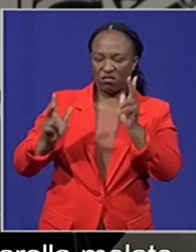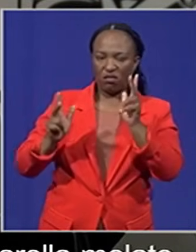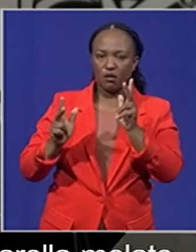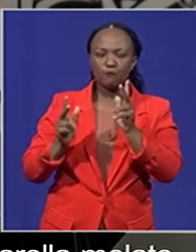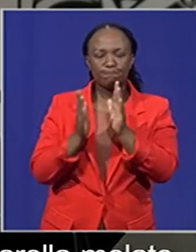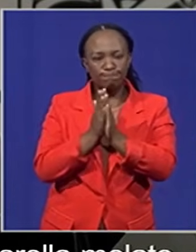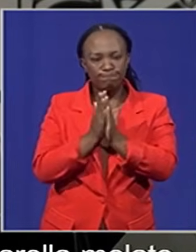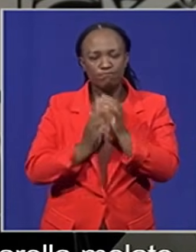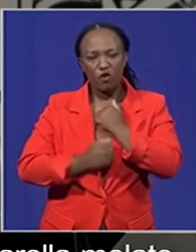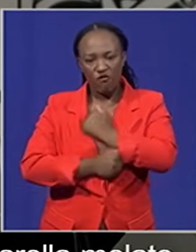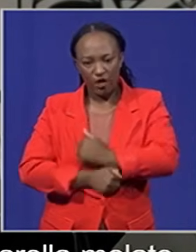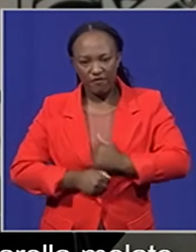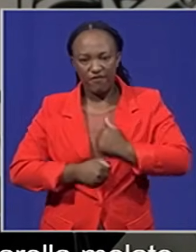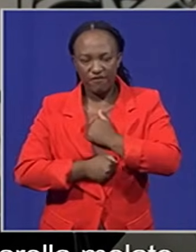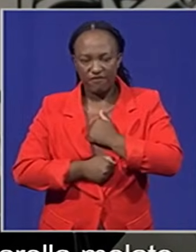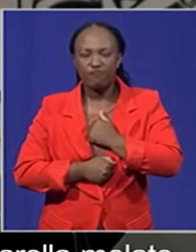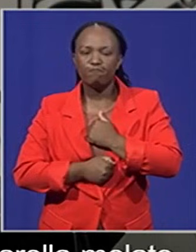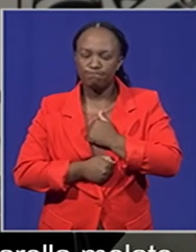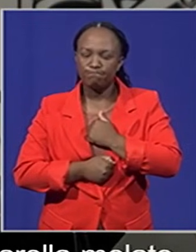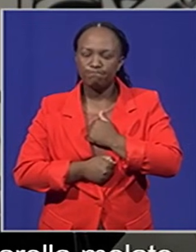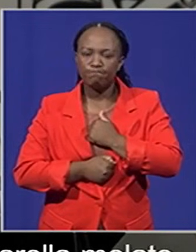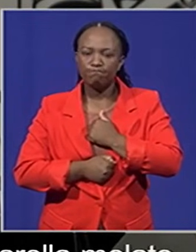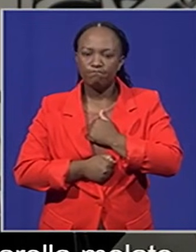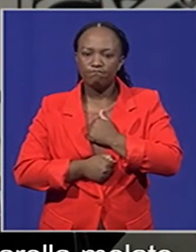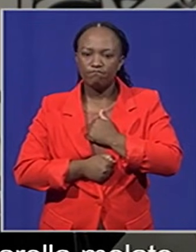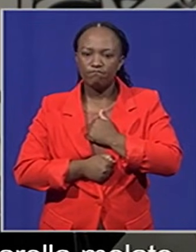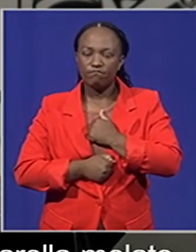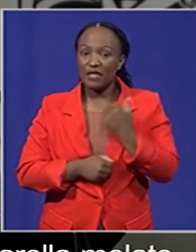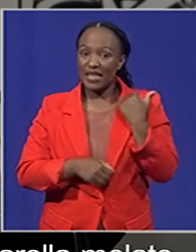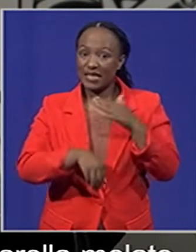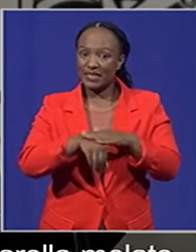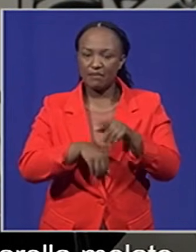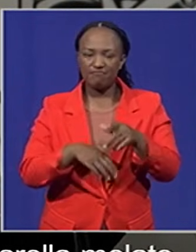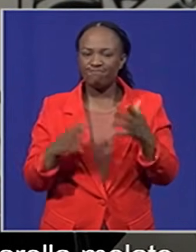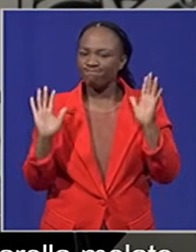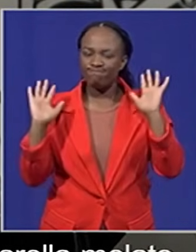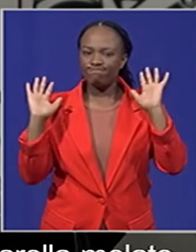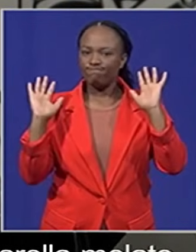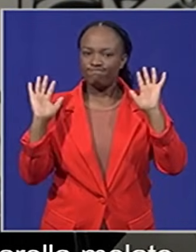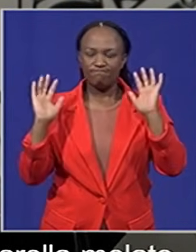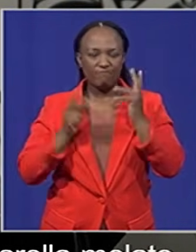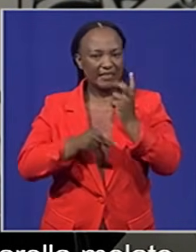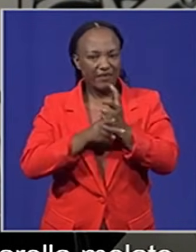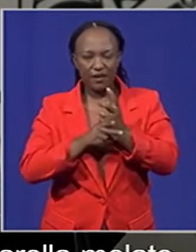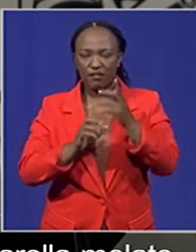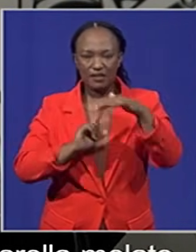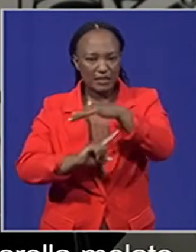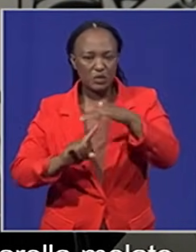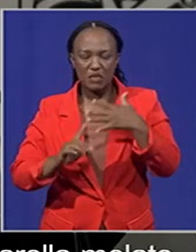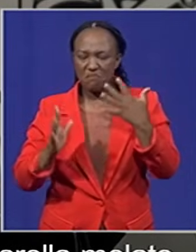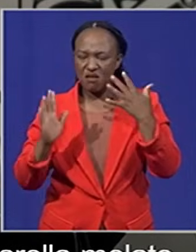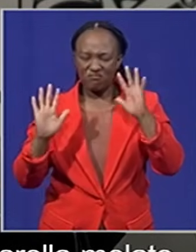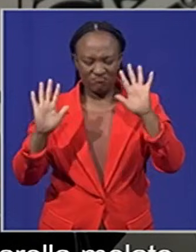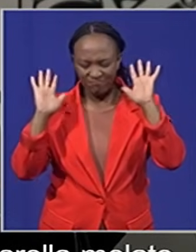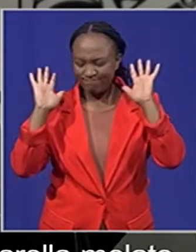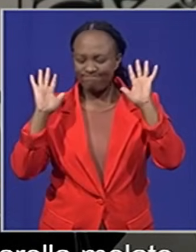forgive me. But I really, at that point in time, I was in a very difficult situation,